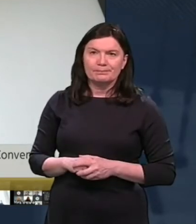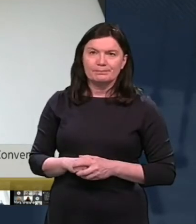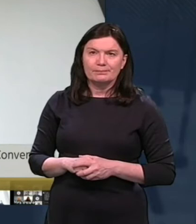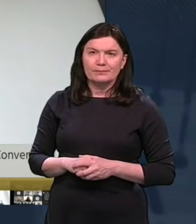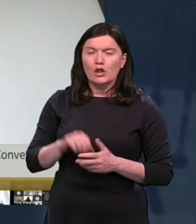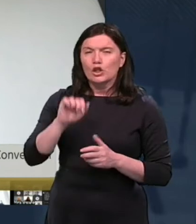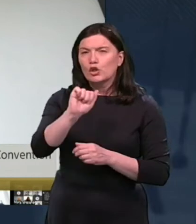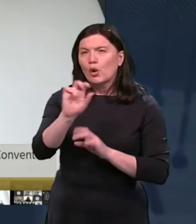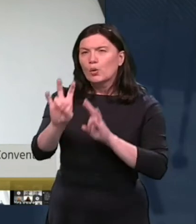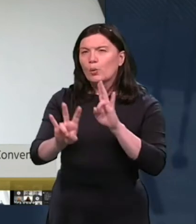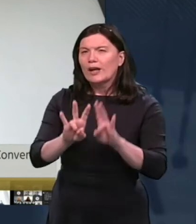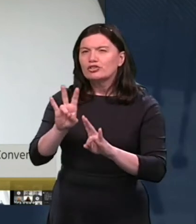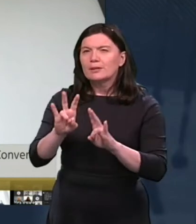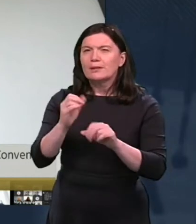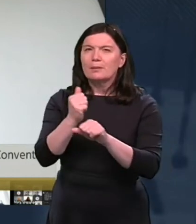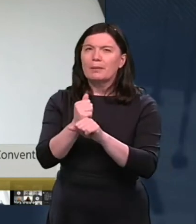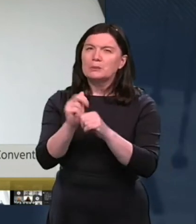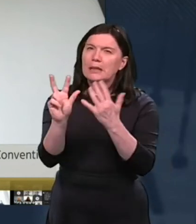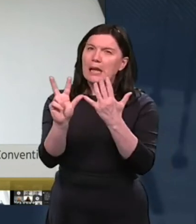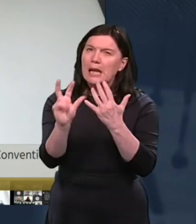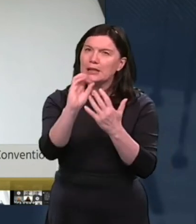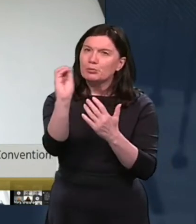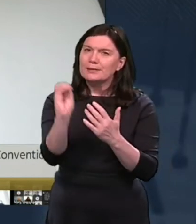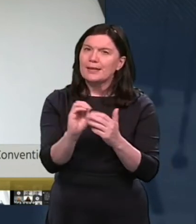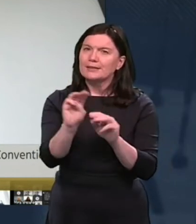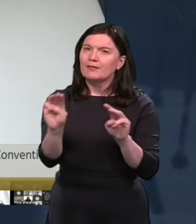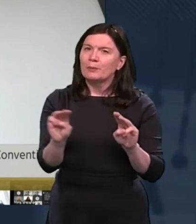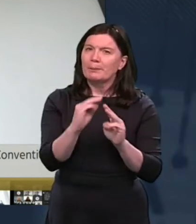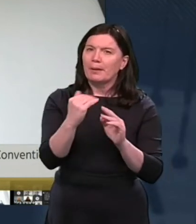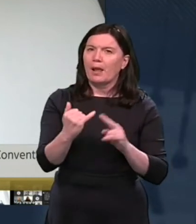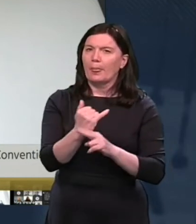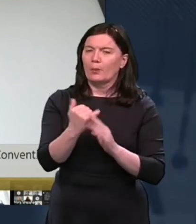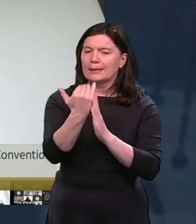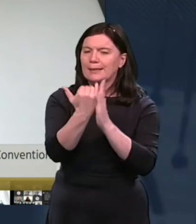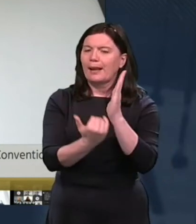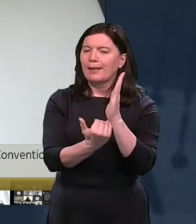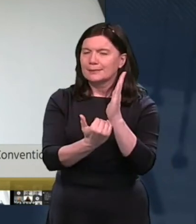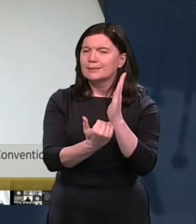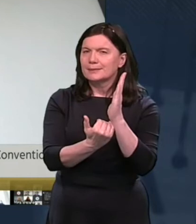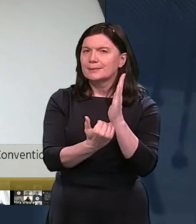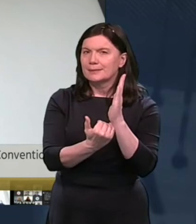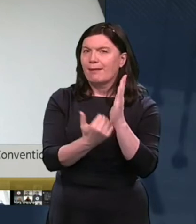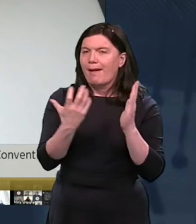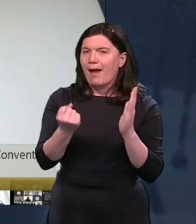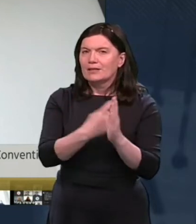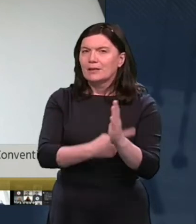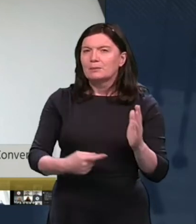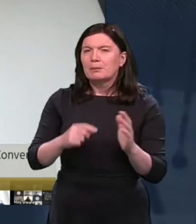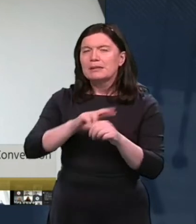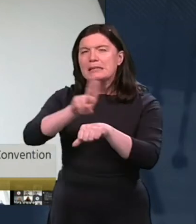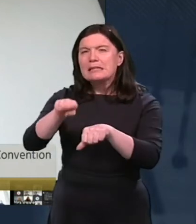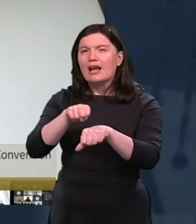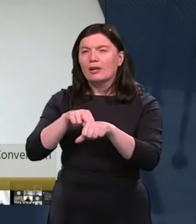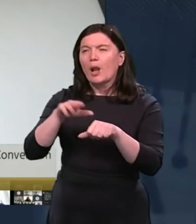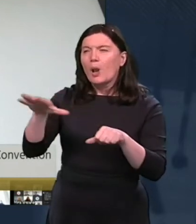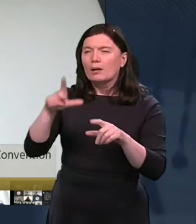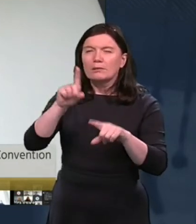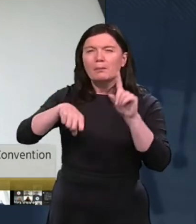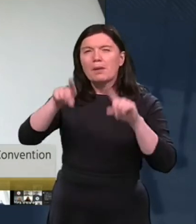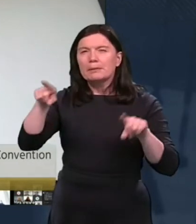runs around the medium of 8%. It can vary to different local authorities, but nationally it's just about 8%. And